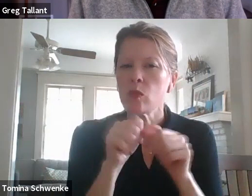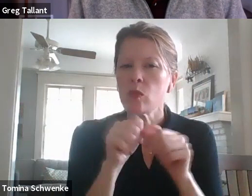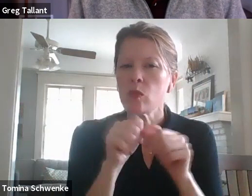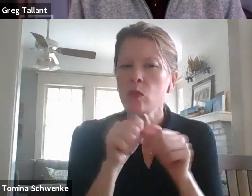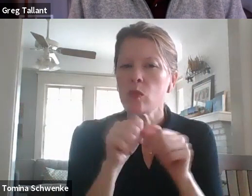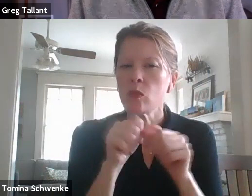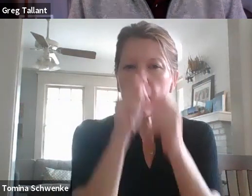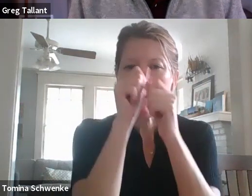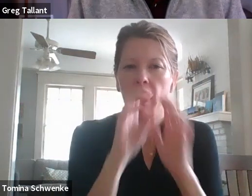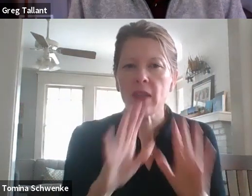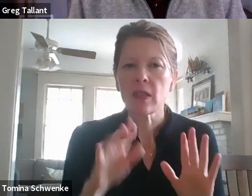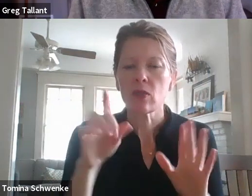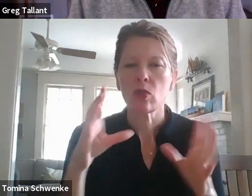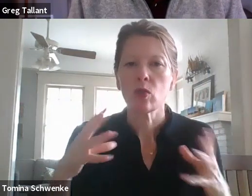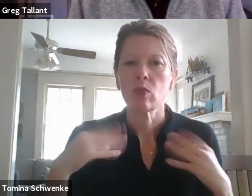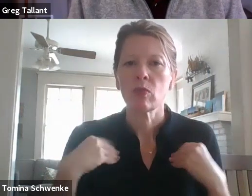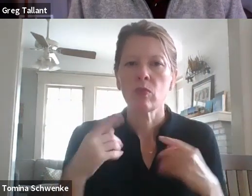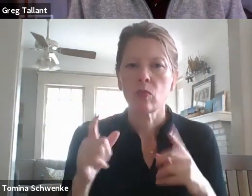receive?